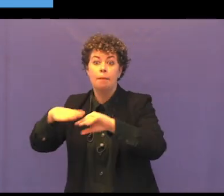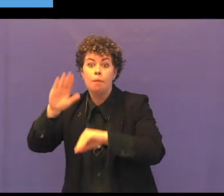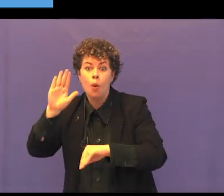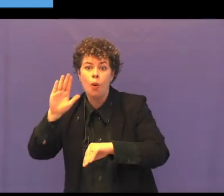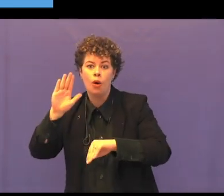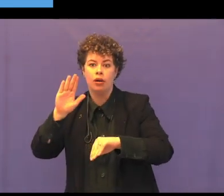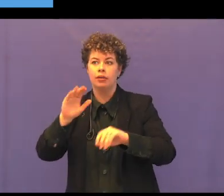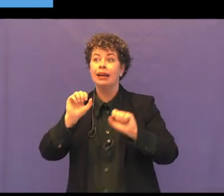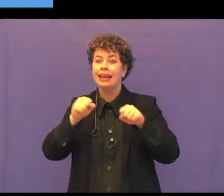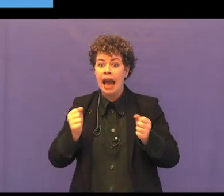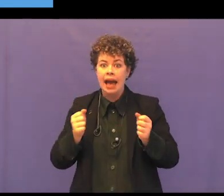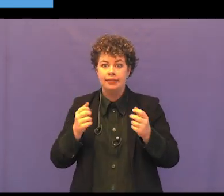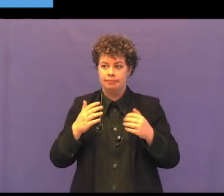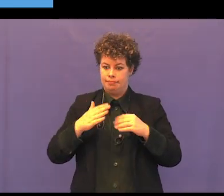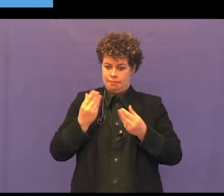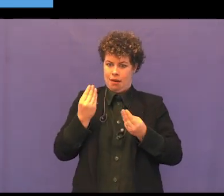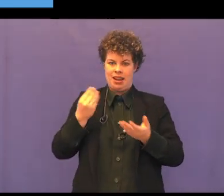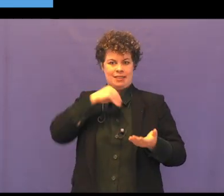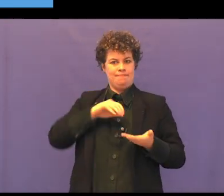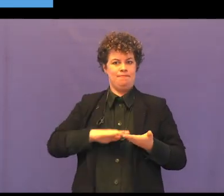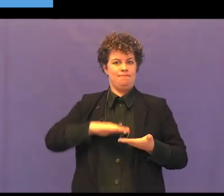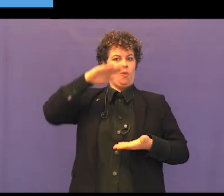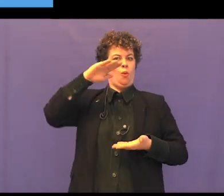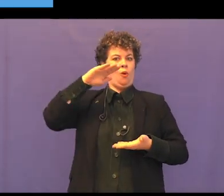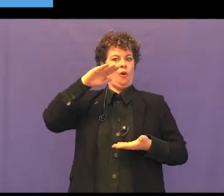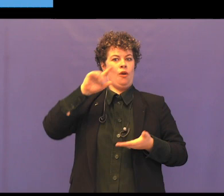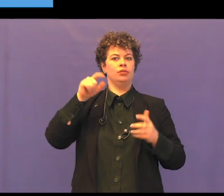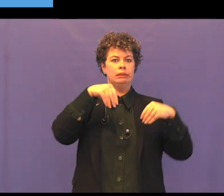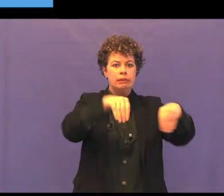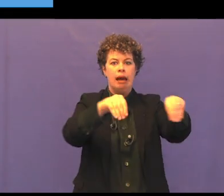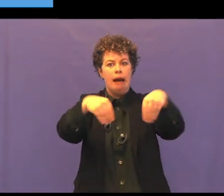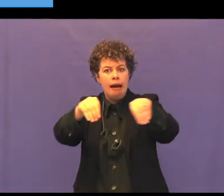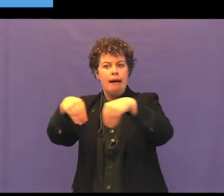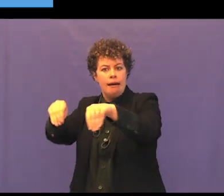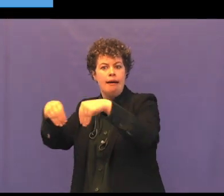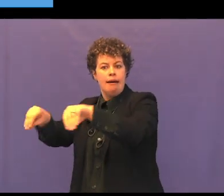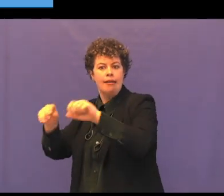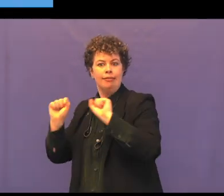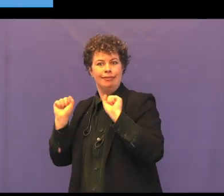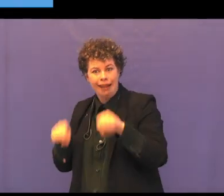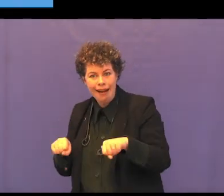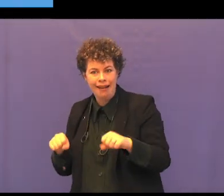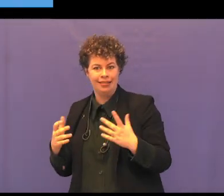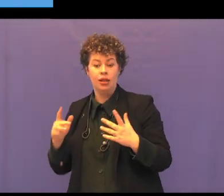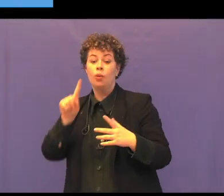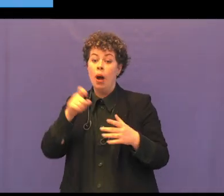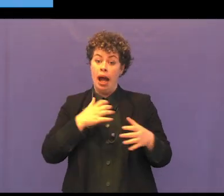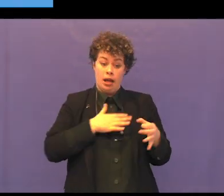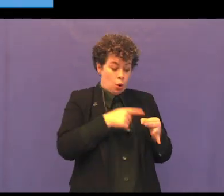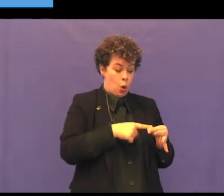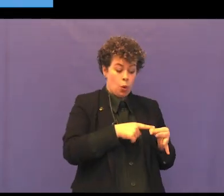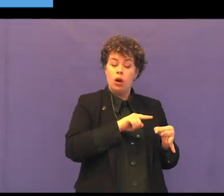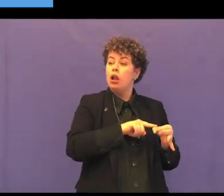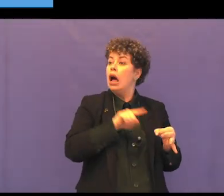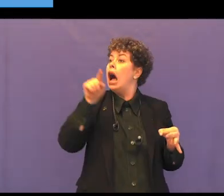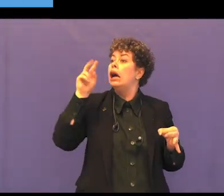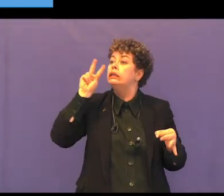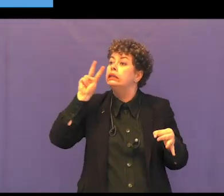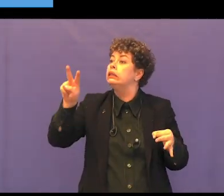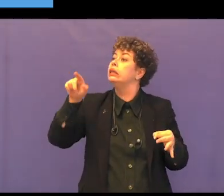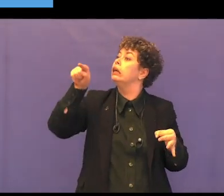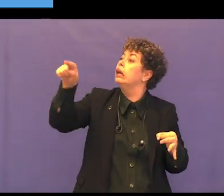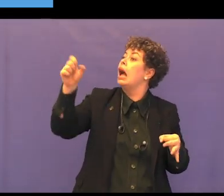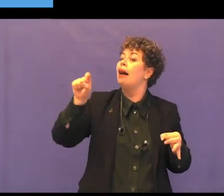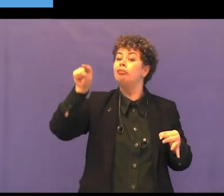the localization and internationalization industry. The difficulty is, of course, can we, in terms of the